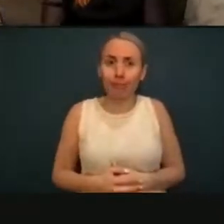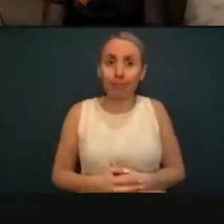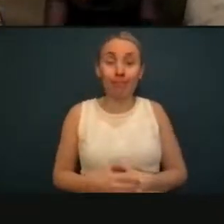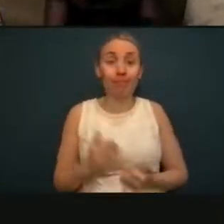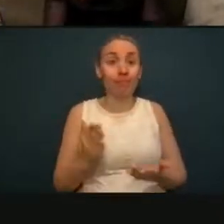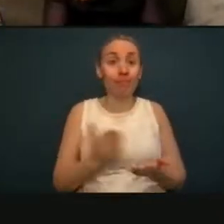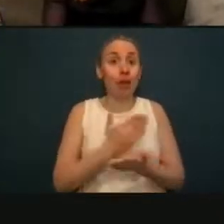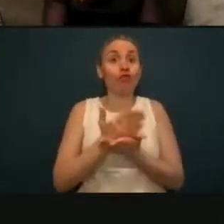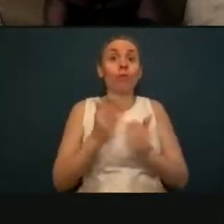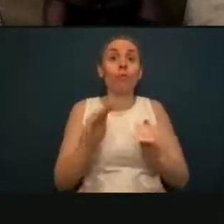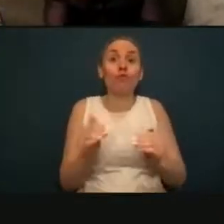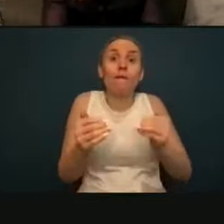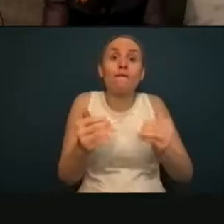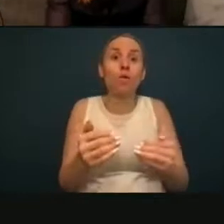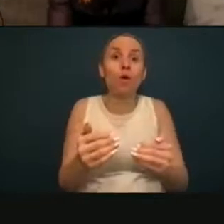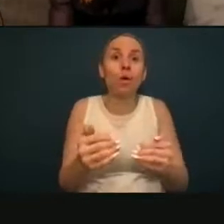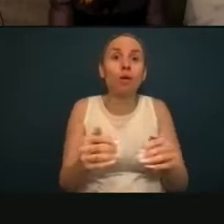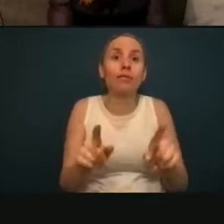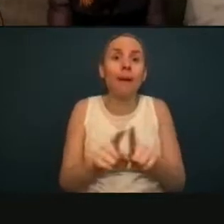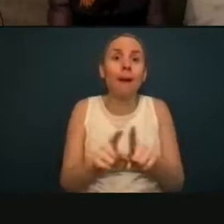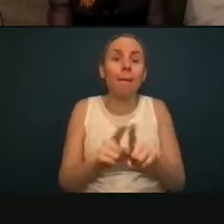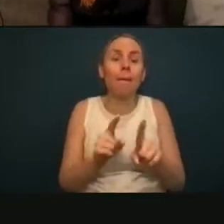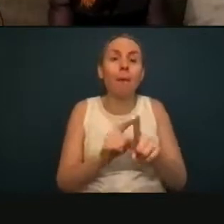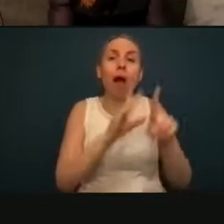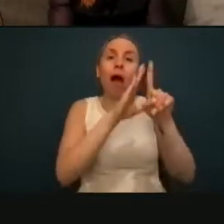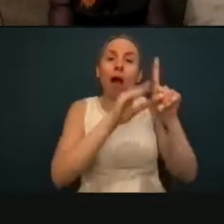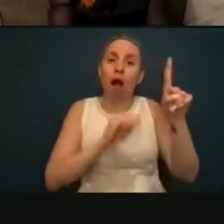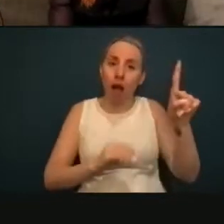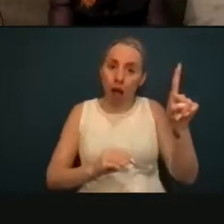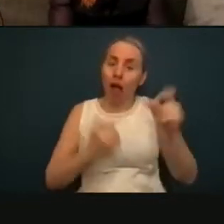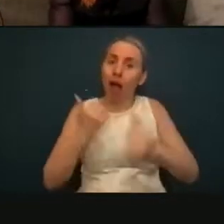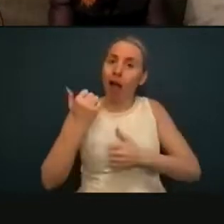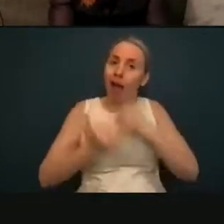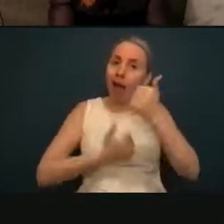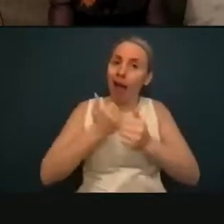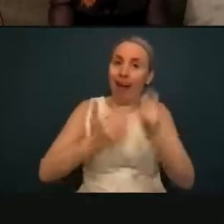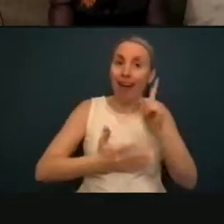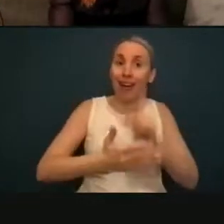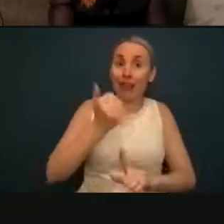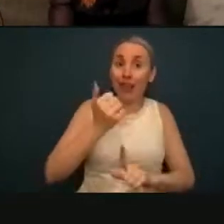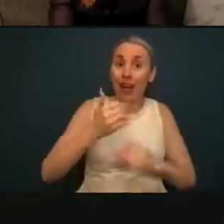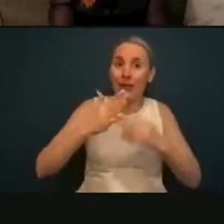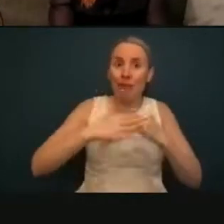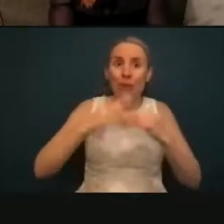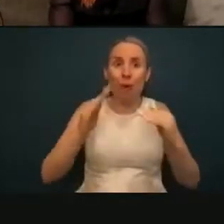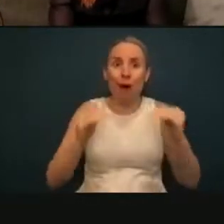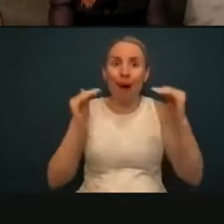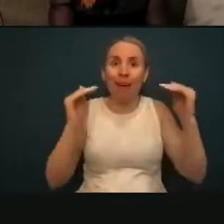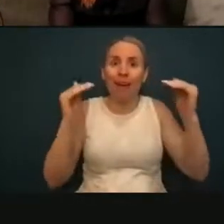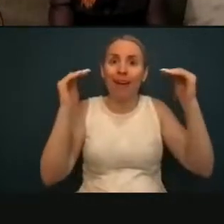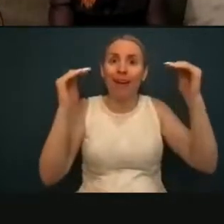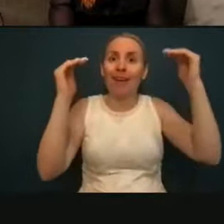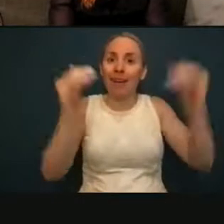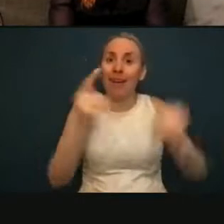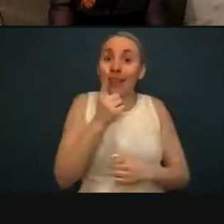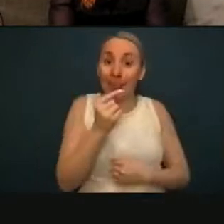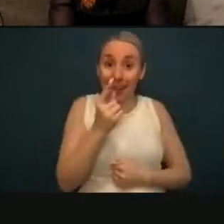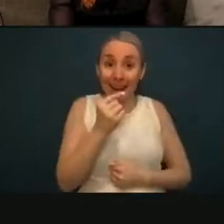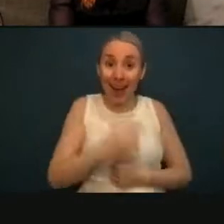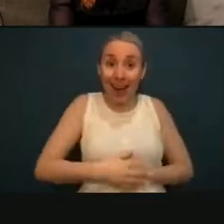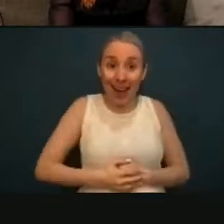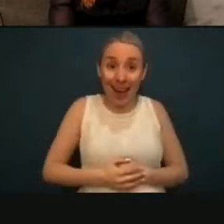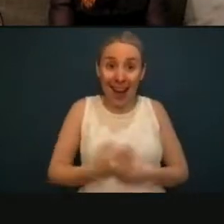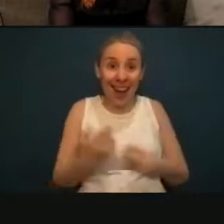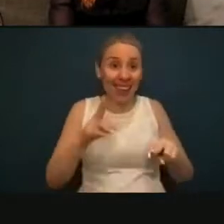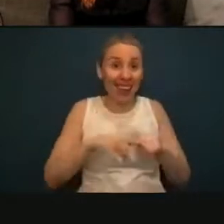move forwards, we can not only achieve that but go beyond that, because if we